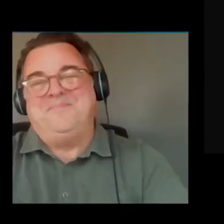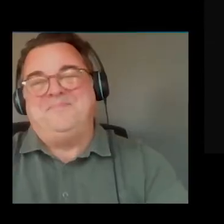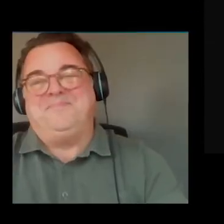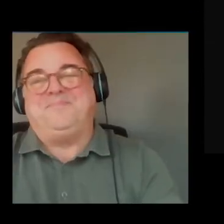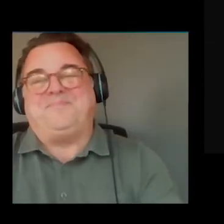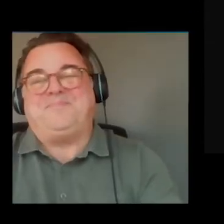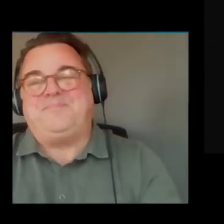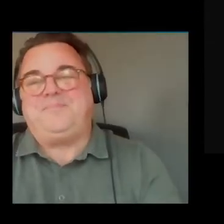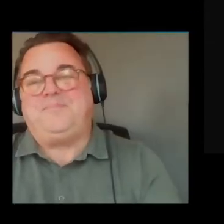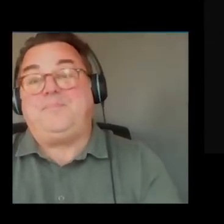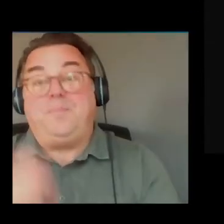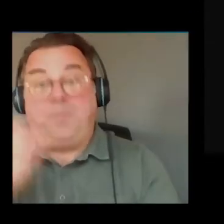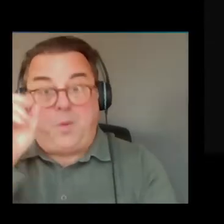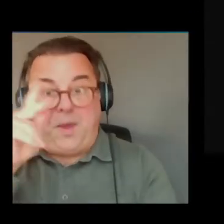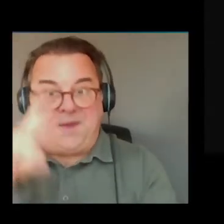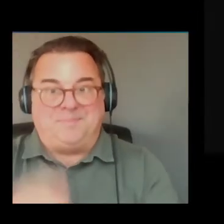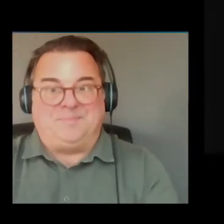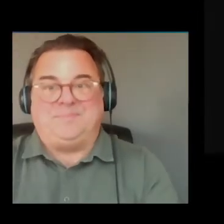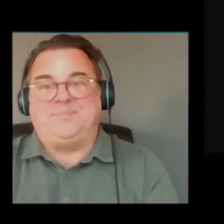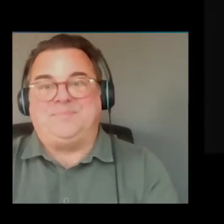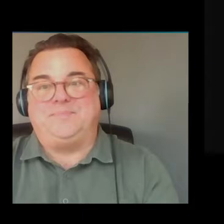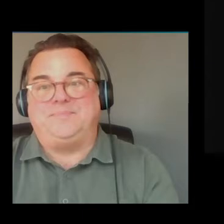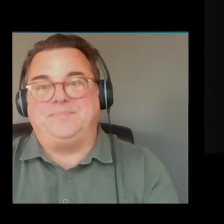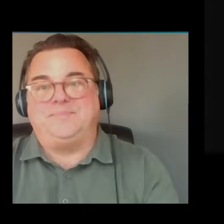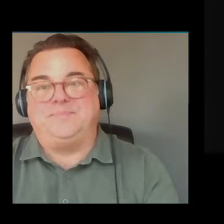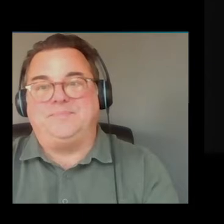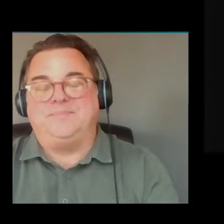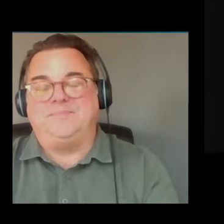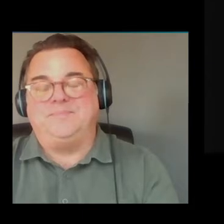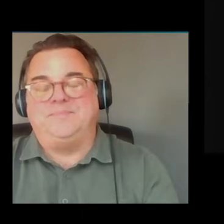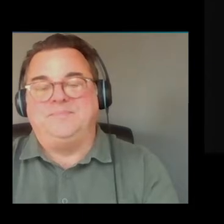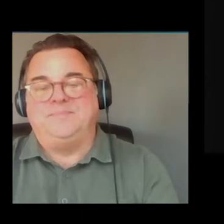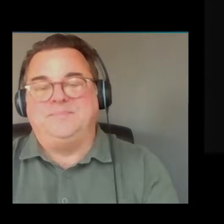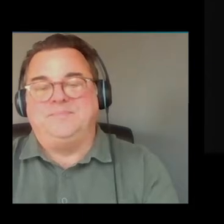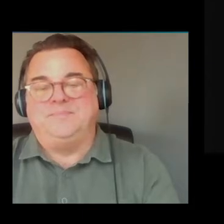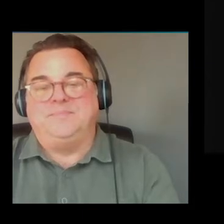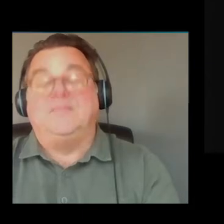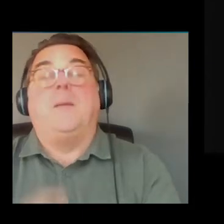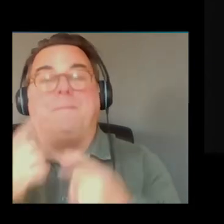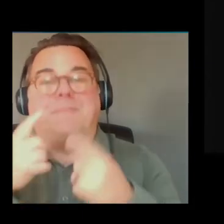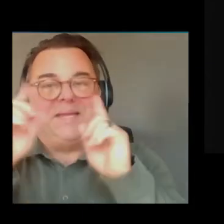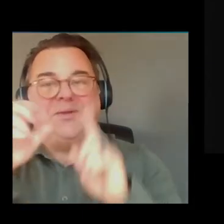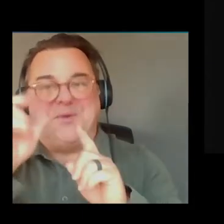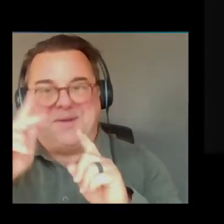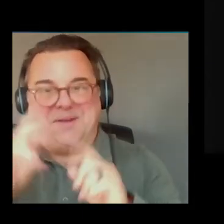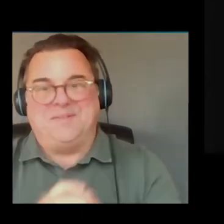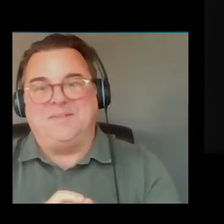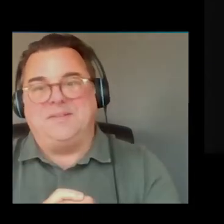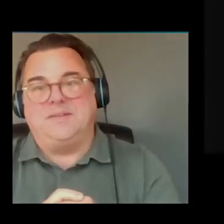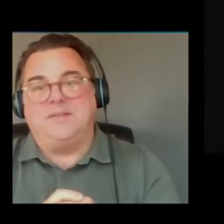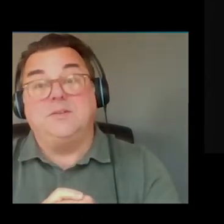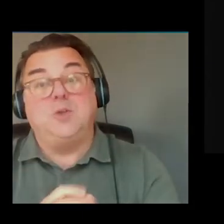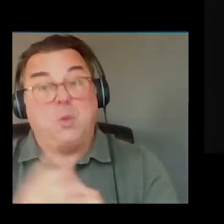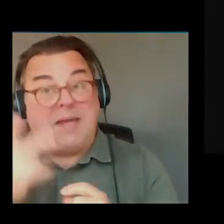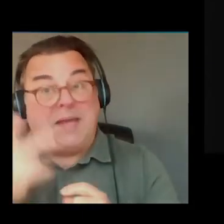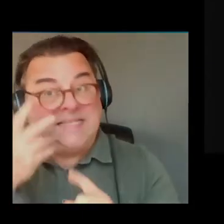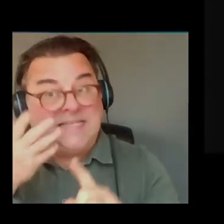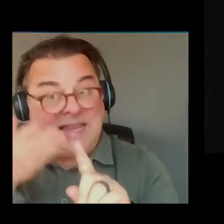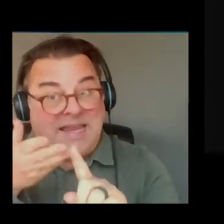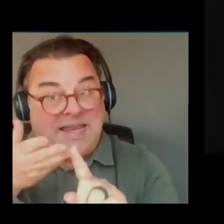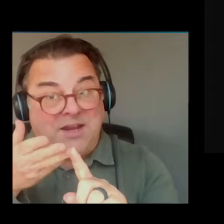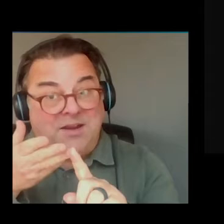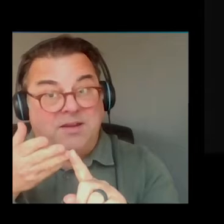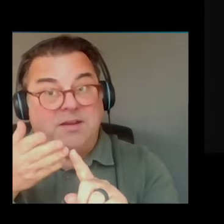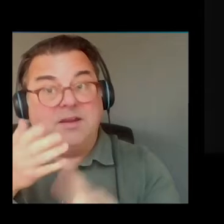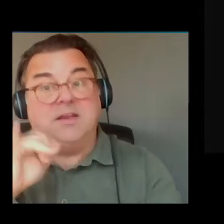All right. Sorry, technical difficulties there. Oh, there you go. So as you can see, now that JSON is stored